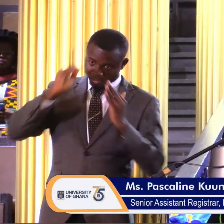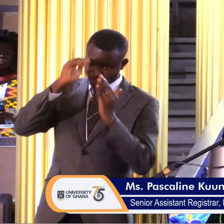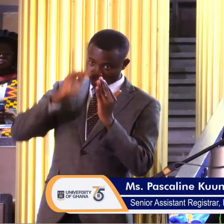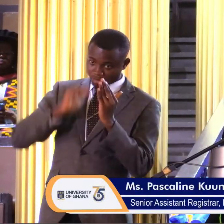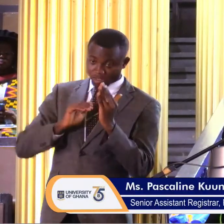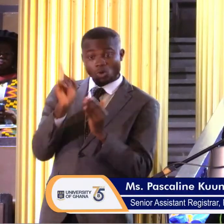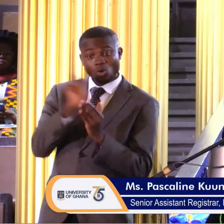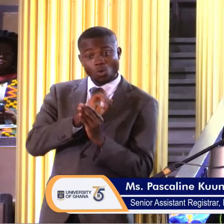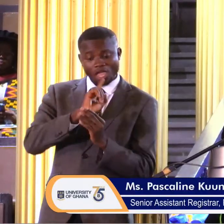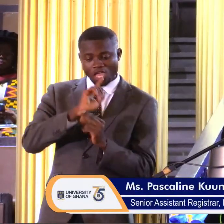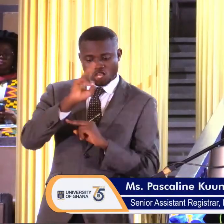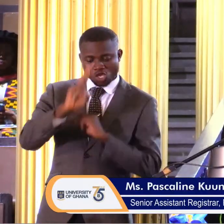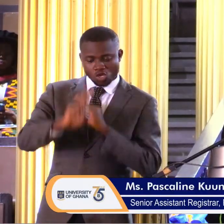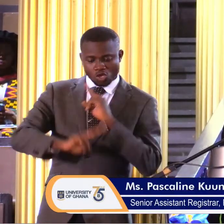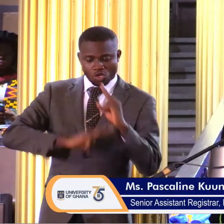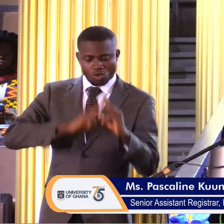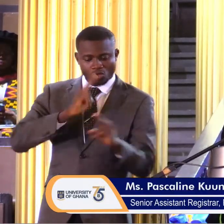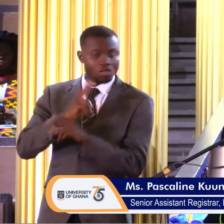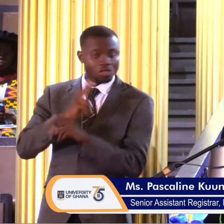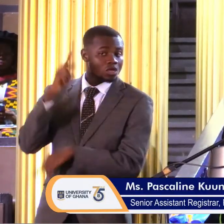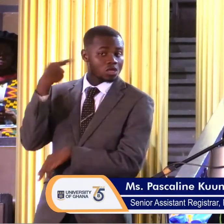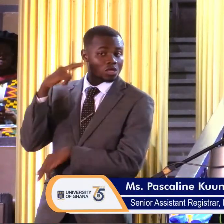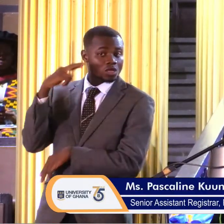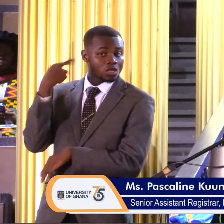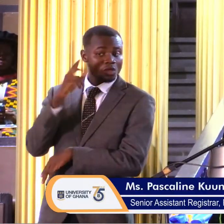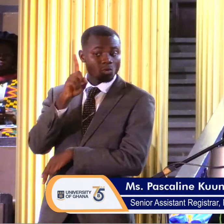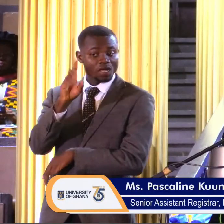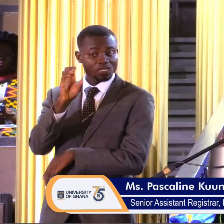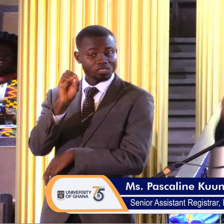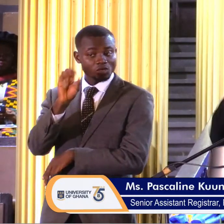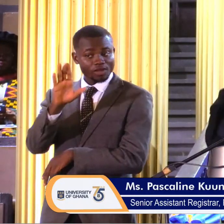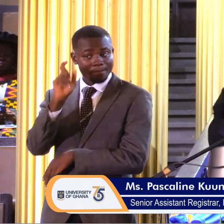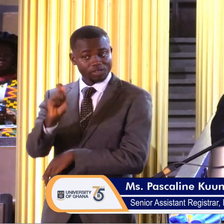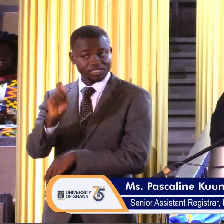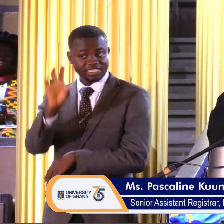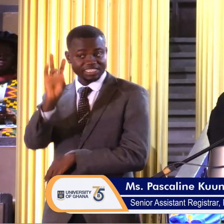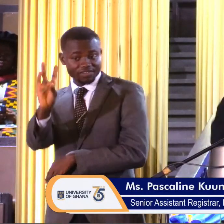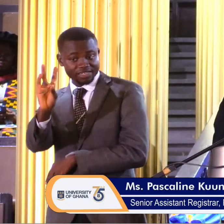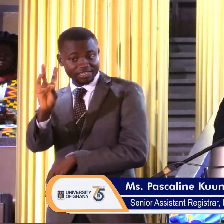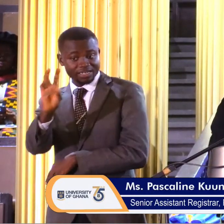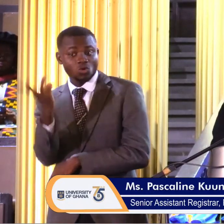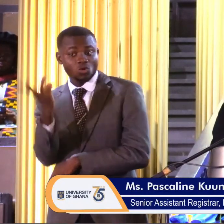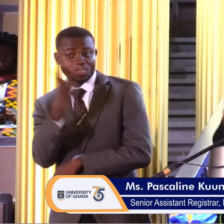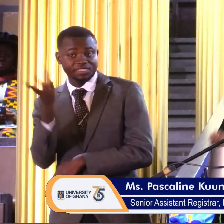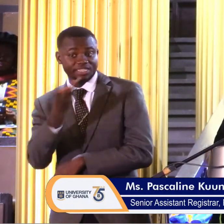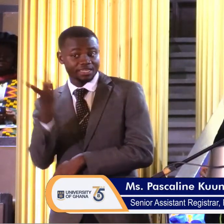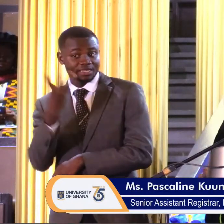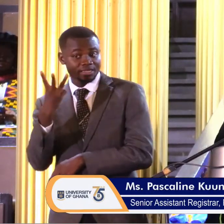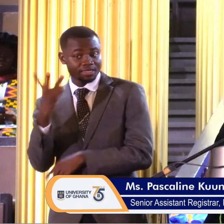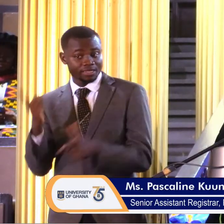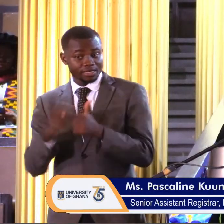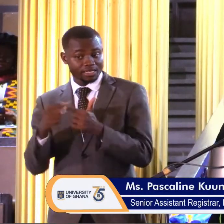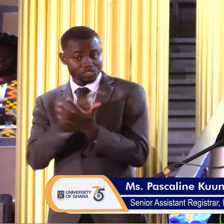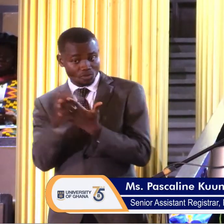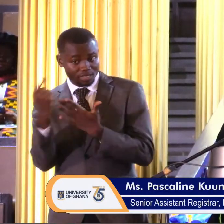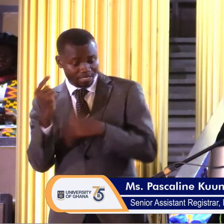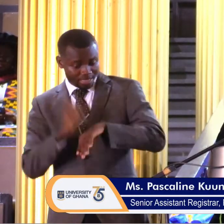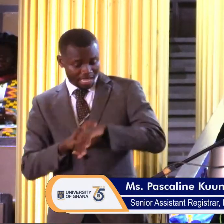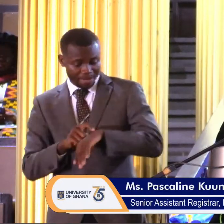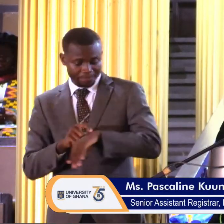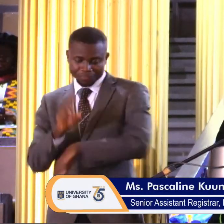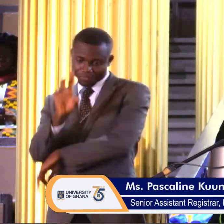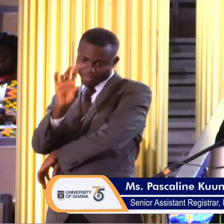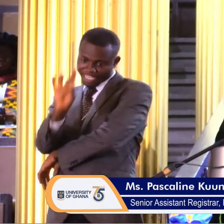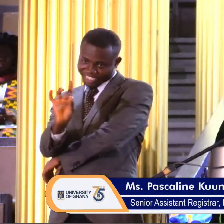Universe 105.7 FM next week, Wednesday, which is the 2nd of July at 8 a.m. So please mark